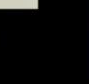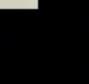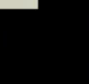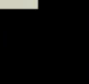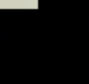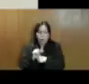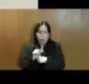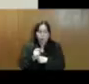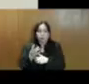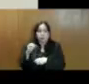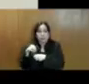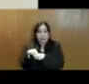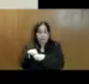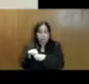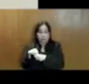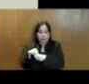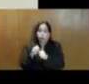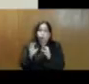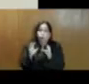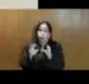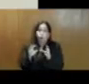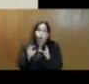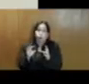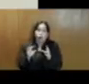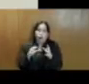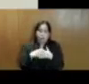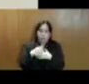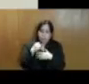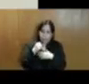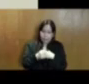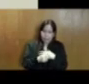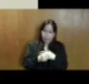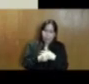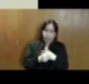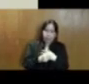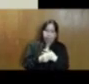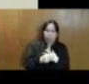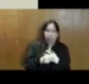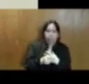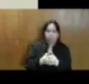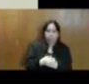with and without the dirty sector option. Okay,